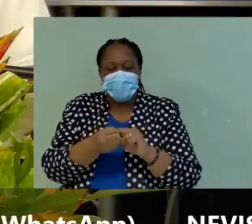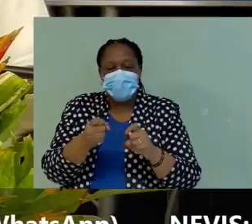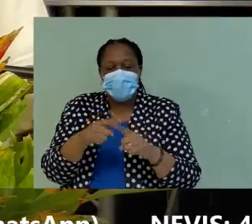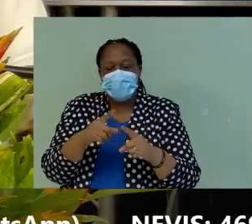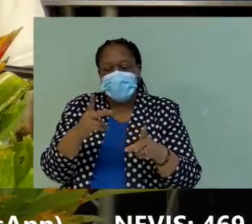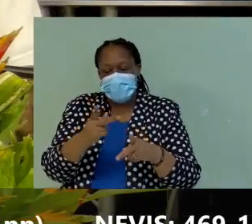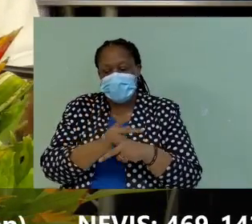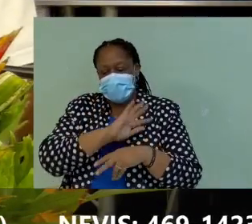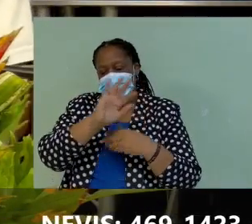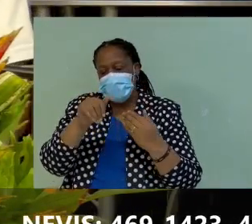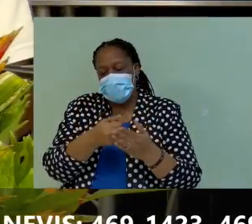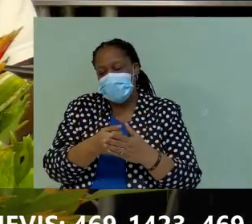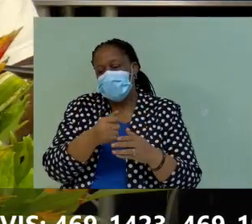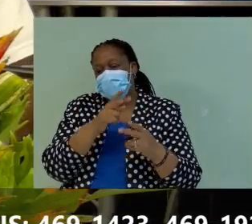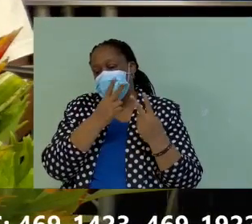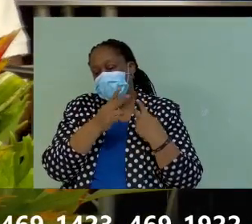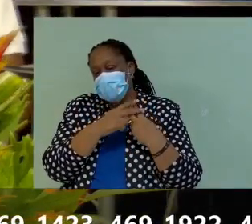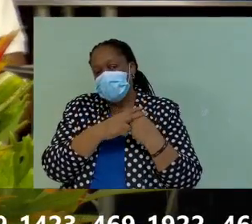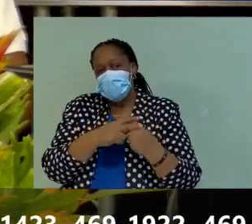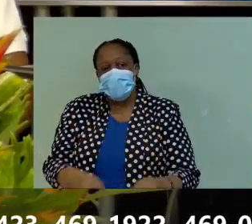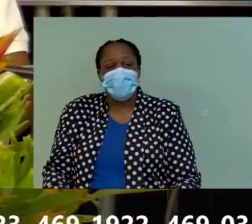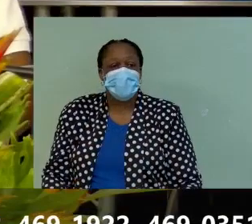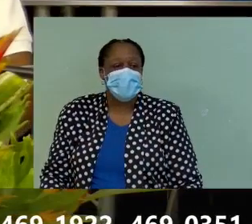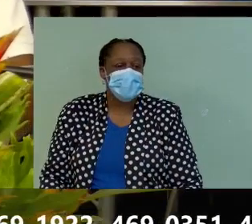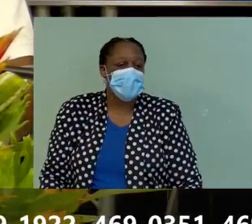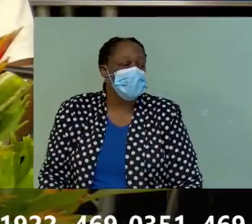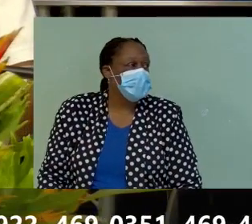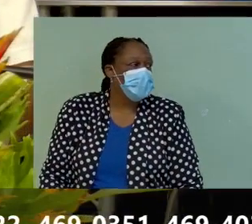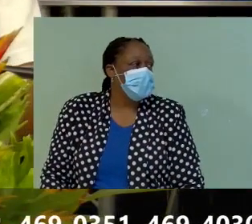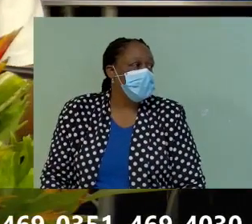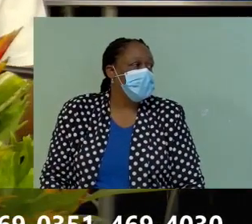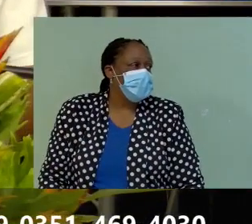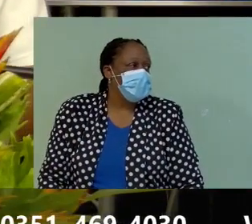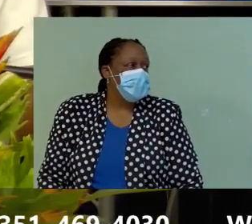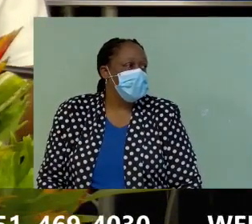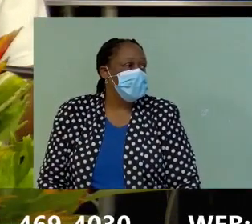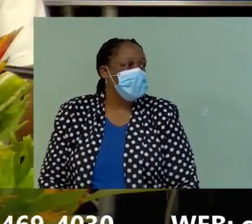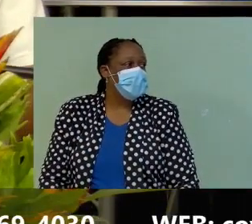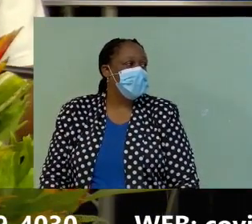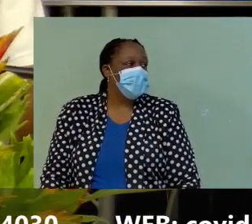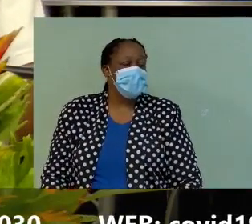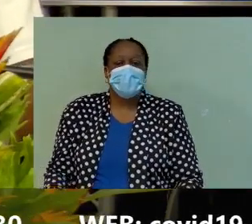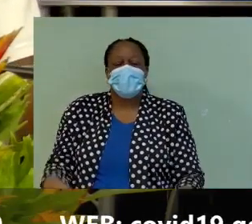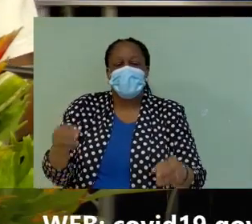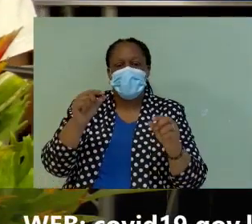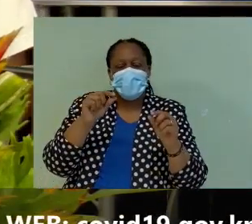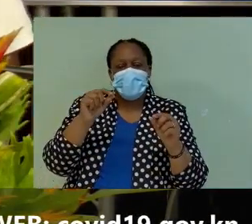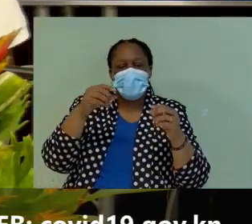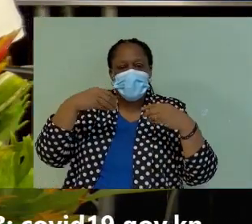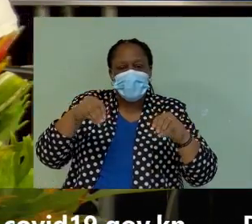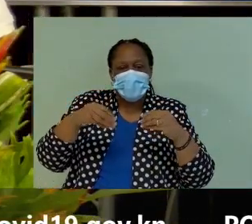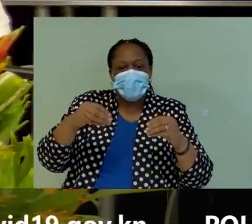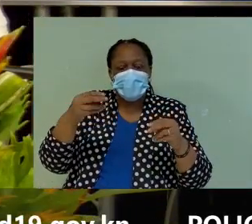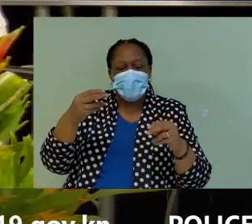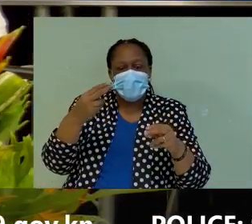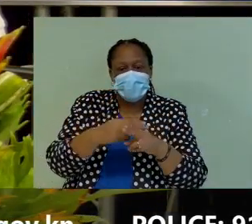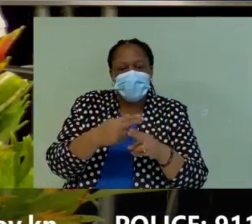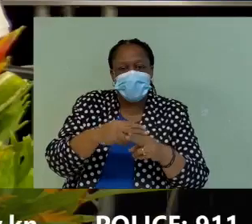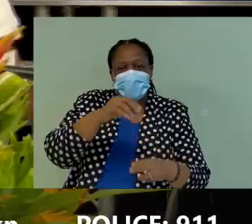safe. Toast to the staff, management, and ownership of Sensational and Shoreline Plaza. Thank